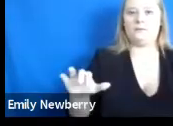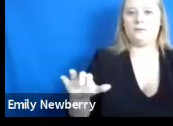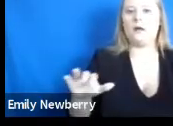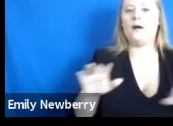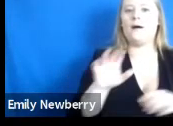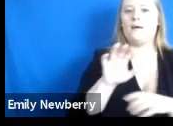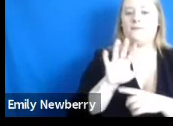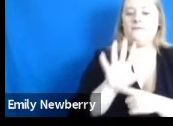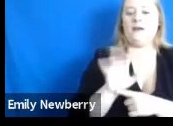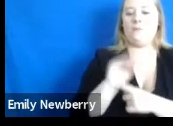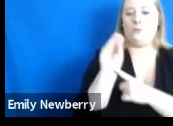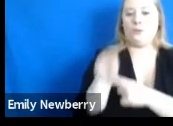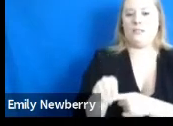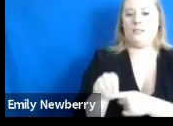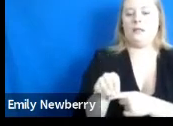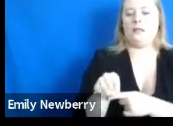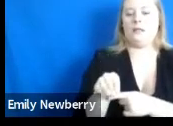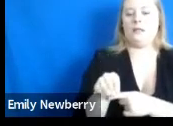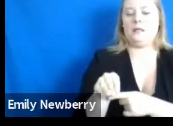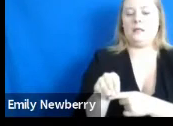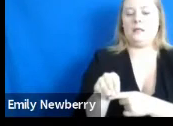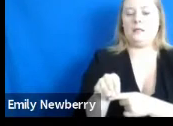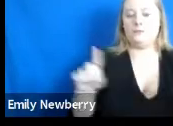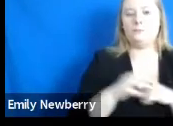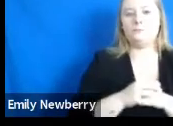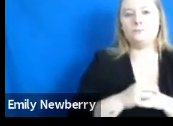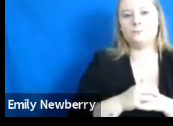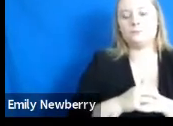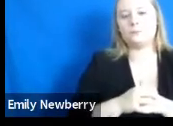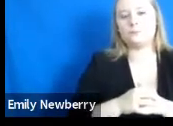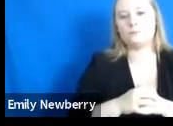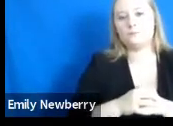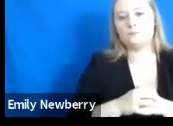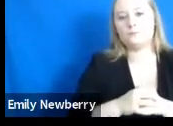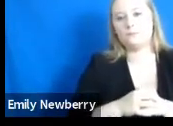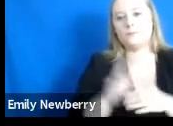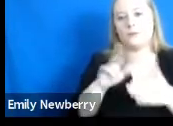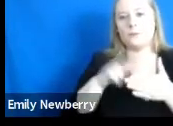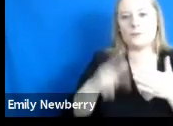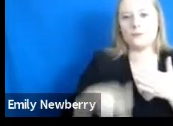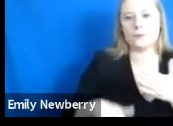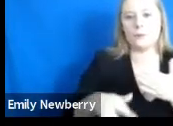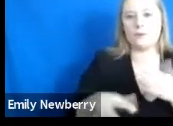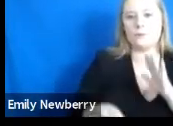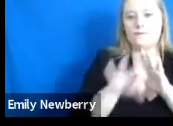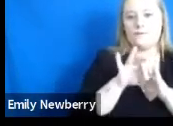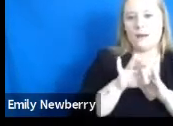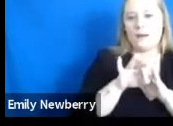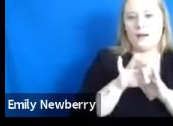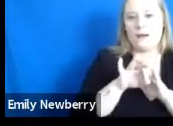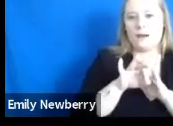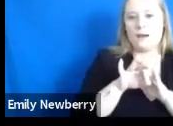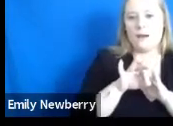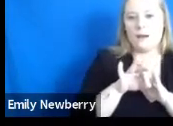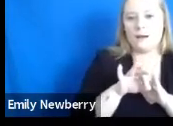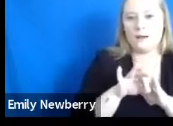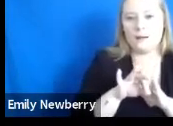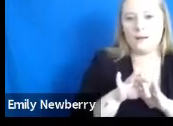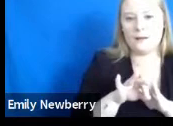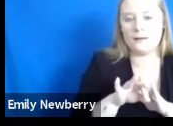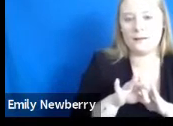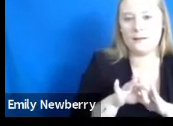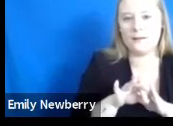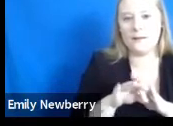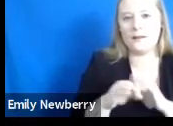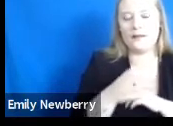5%. So some of the initial results that we found was the center concentrations